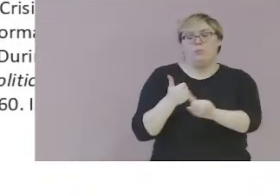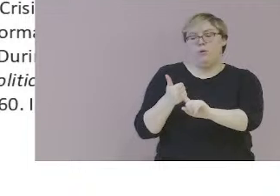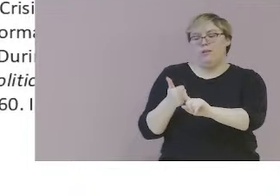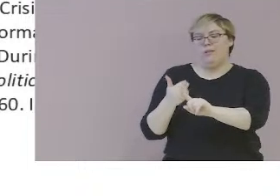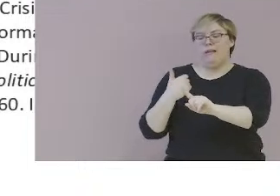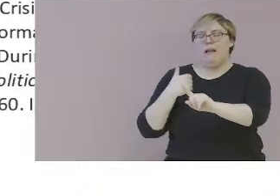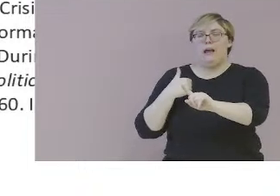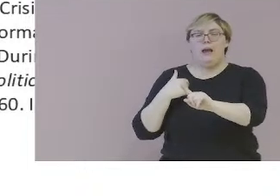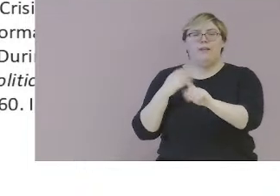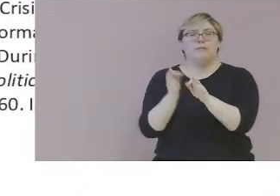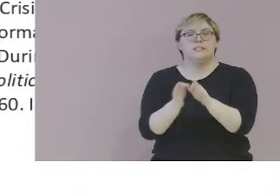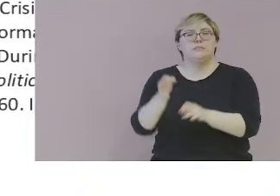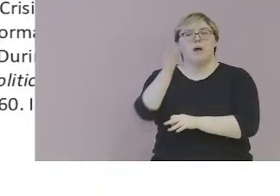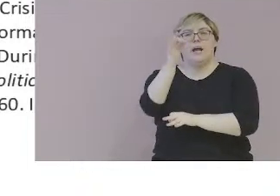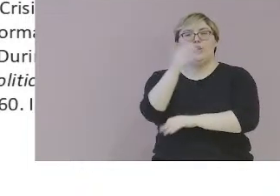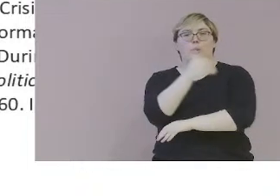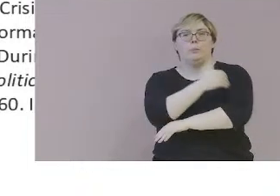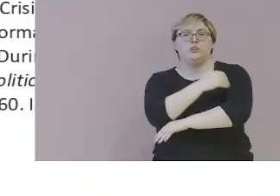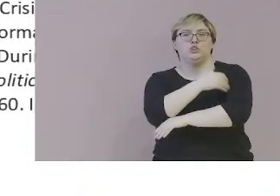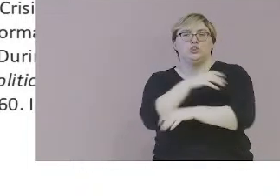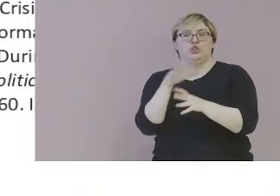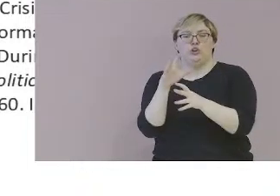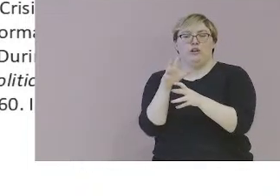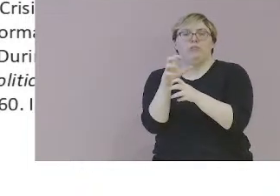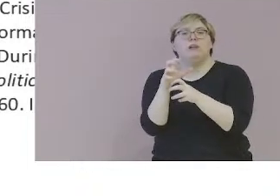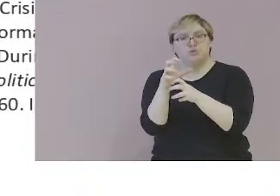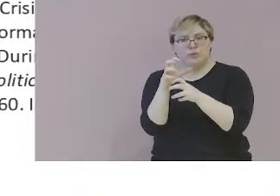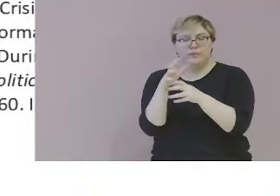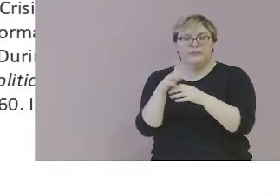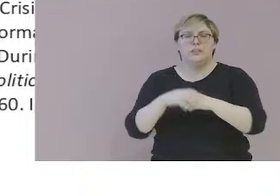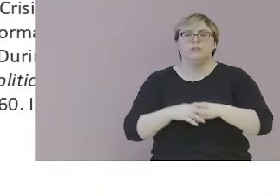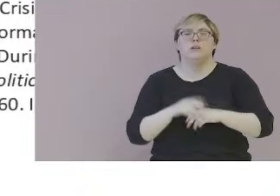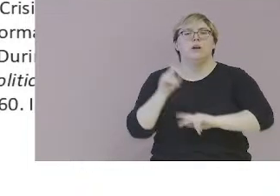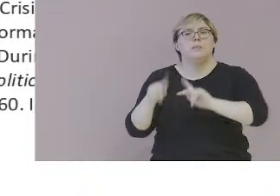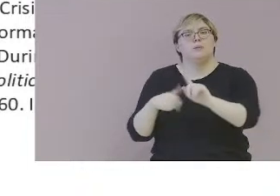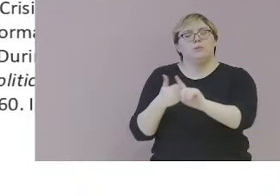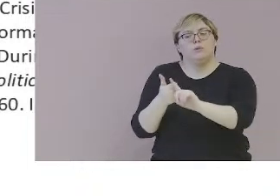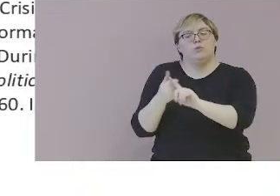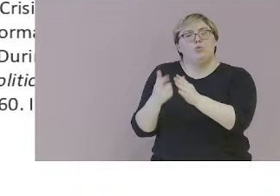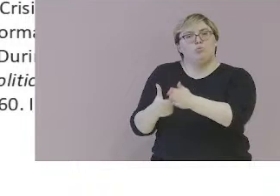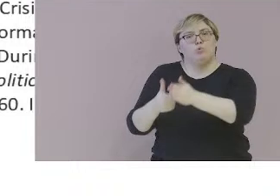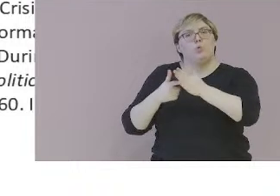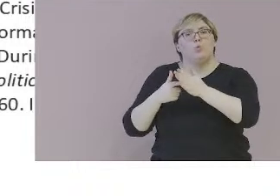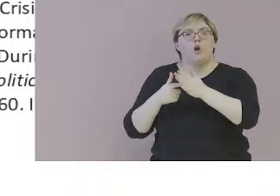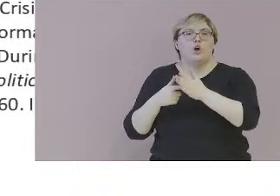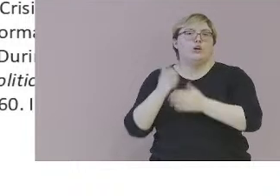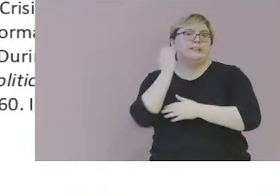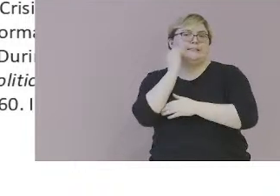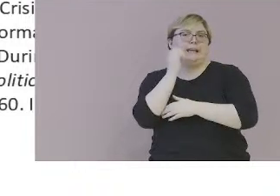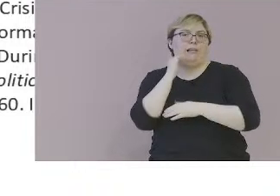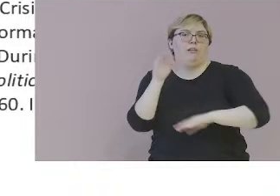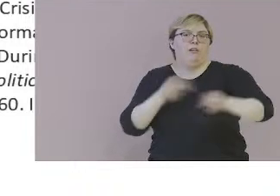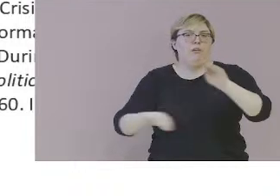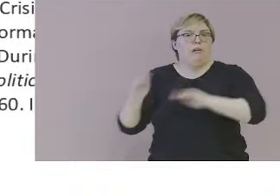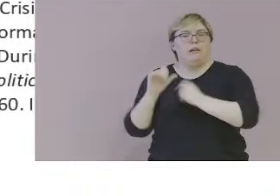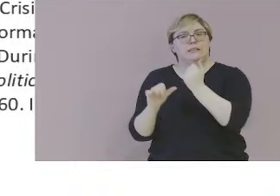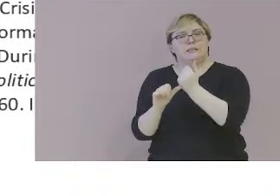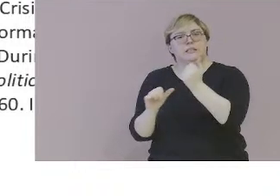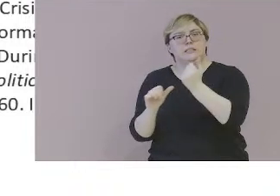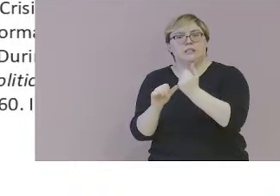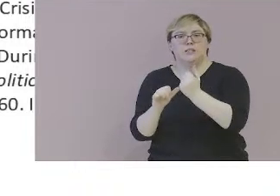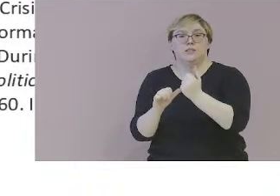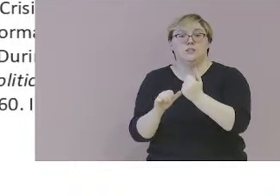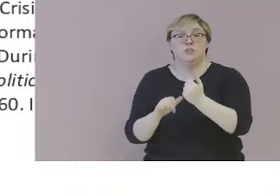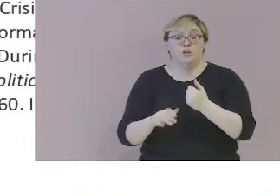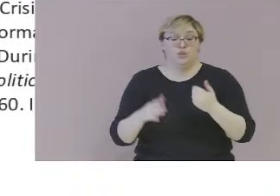muscular atrophy and people, quote, requiring assistance with activities of daily living. That's a very broad scope and